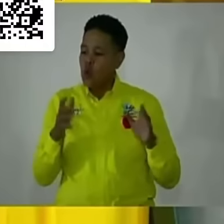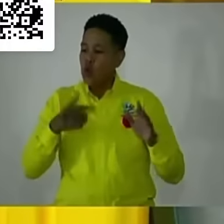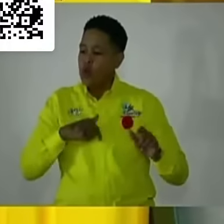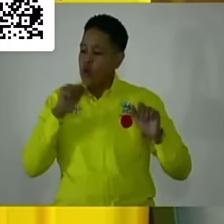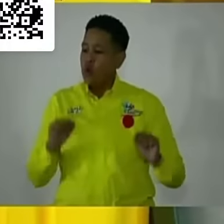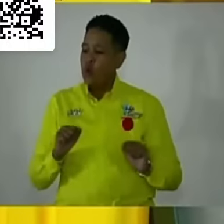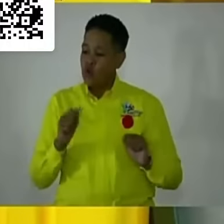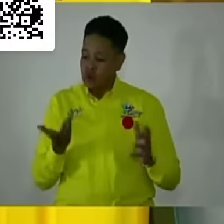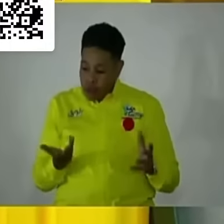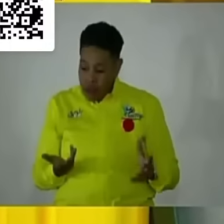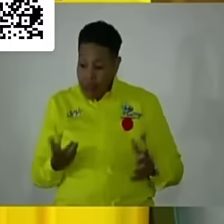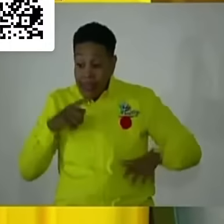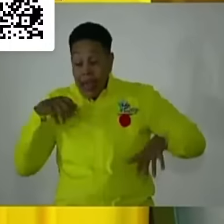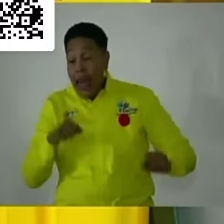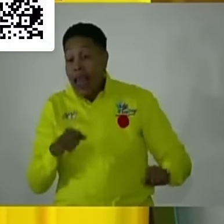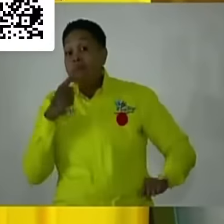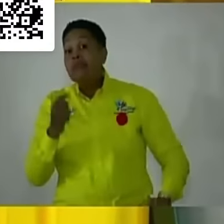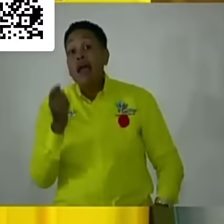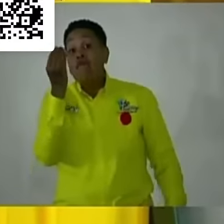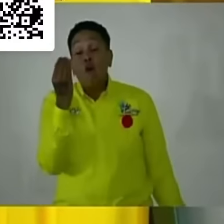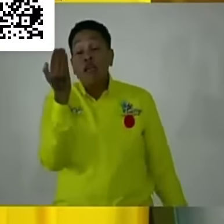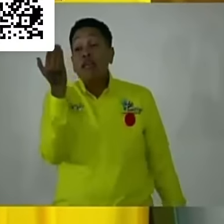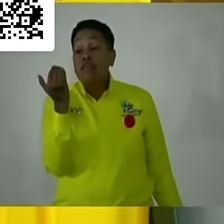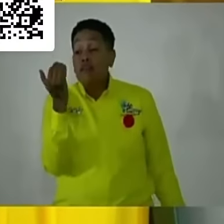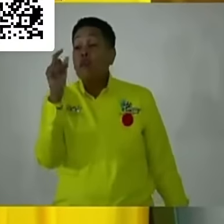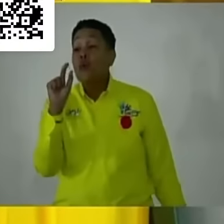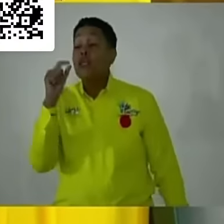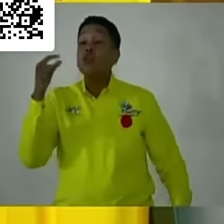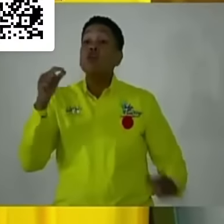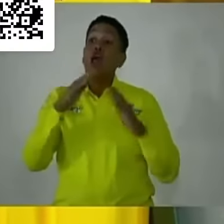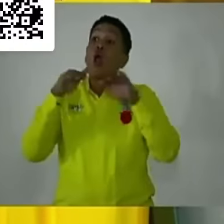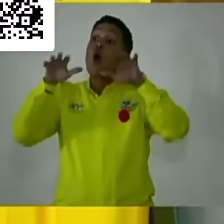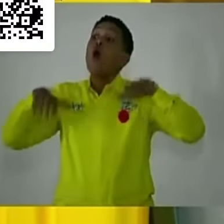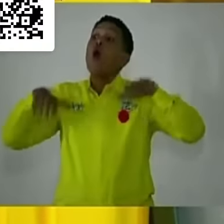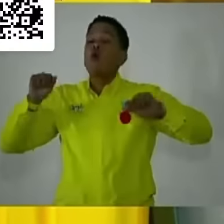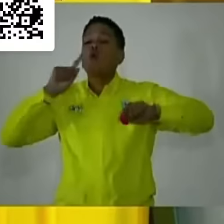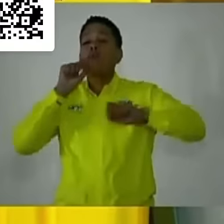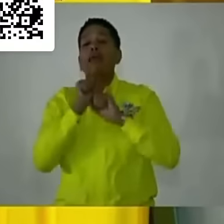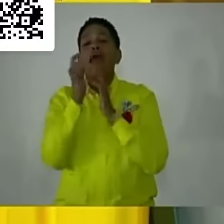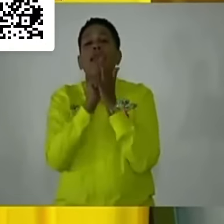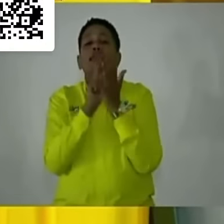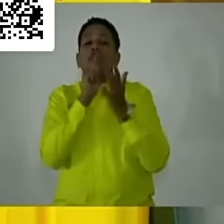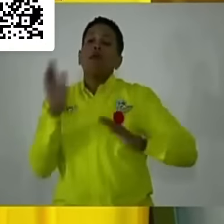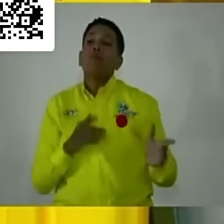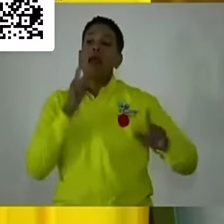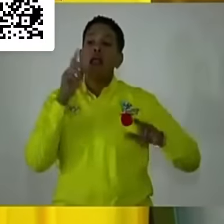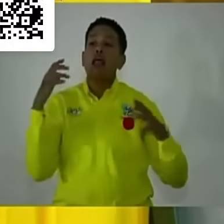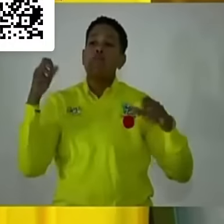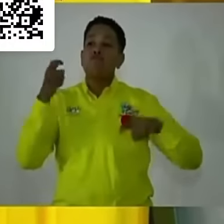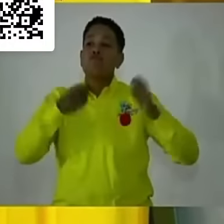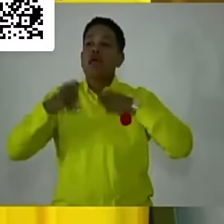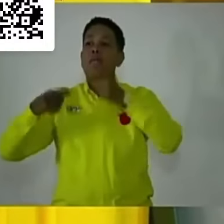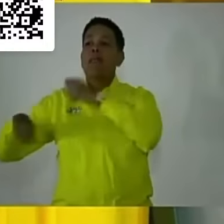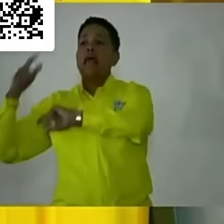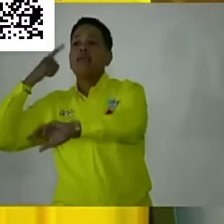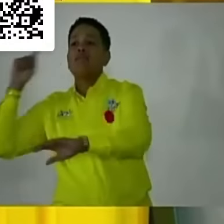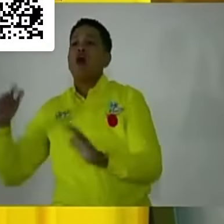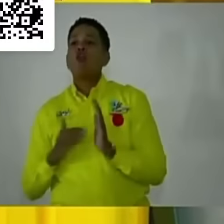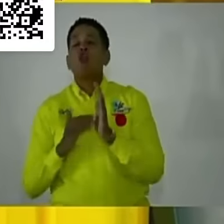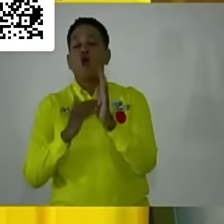claim that 14, 15, 20 greenhouses could be a legitimate plan of replacement for